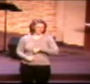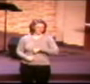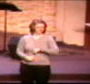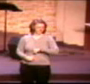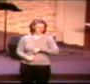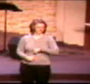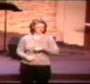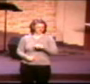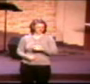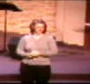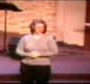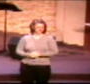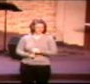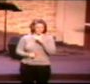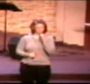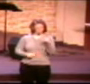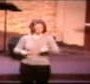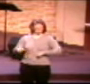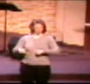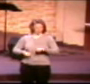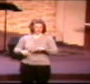to not be arrogant or rude,